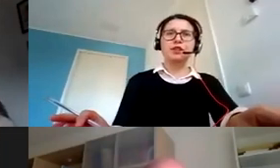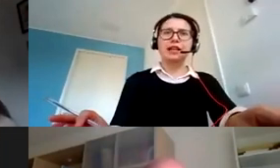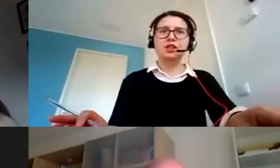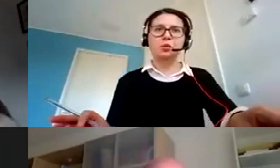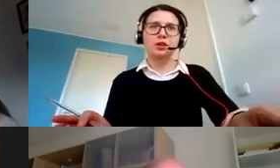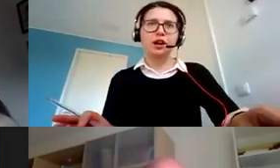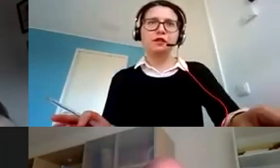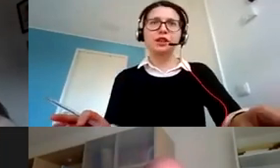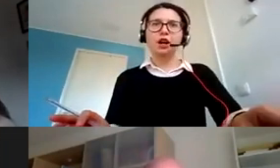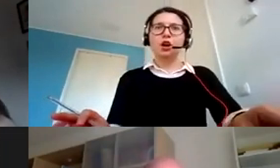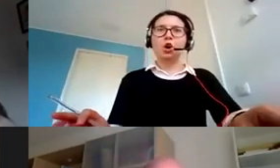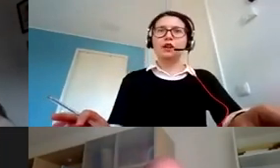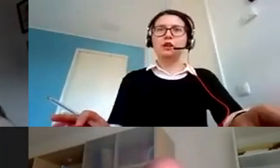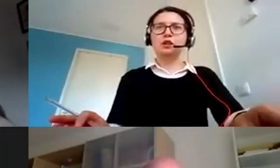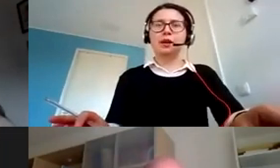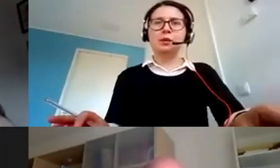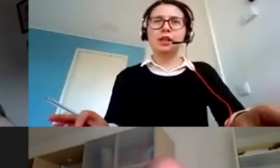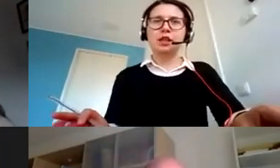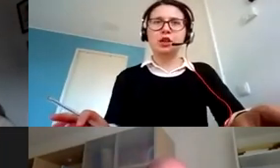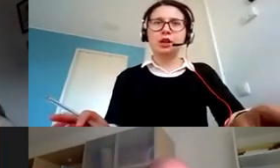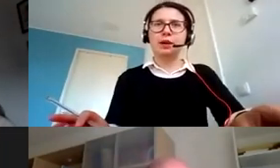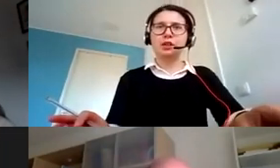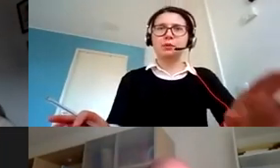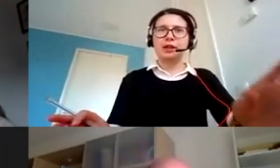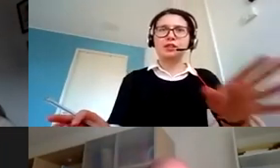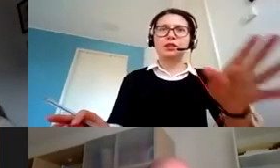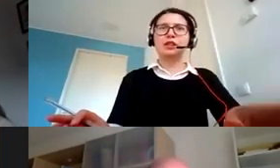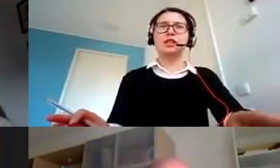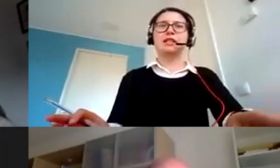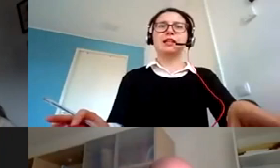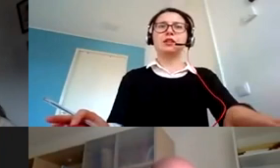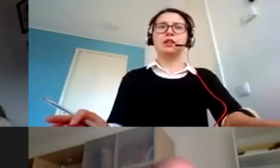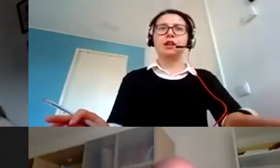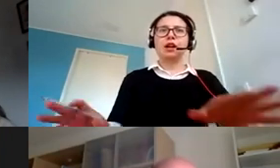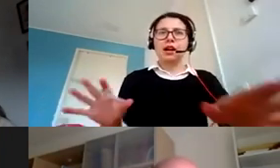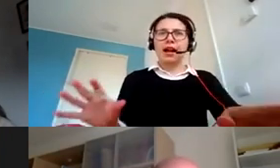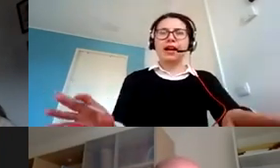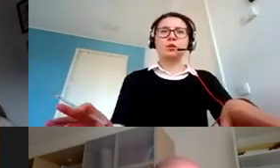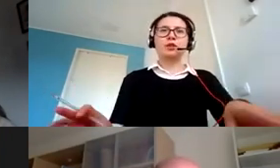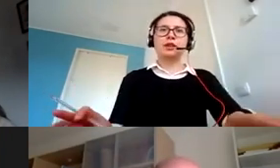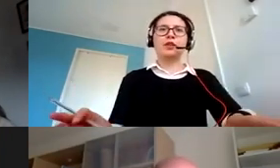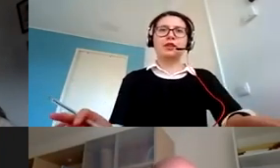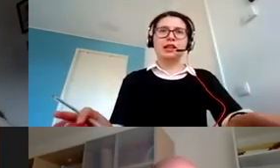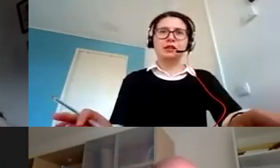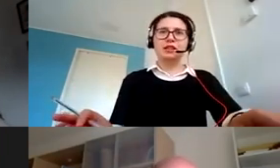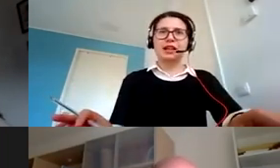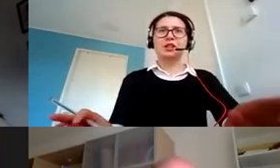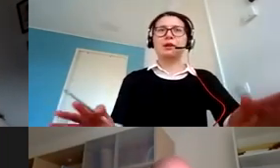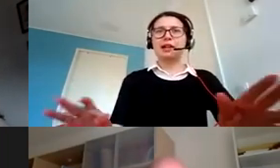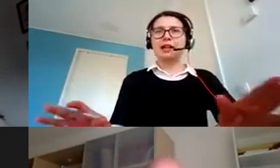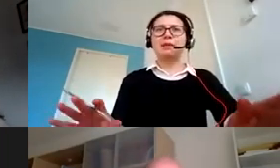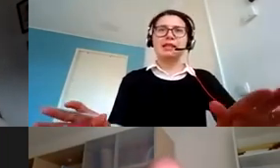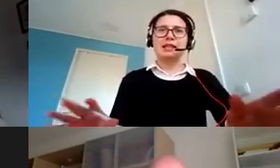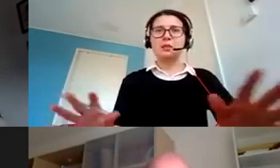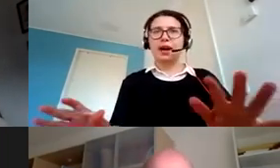piece of legislation, which was often overlooked when we talk about human rights due diligence, and also now there is a lot of discussion